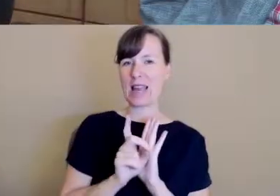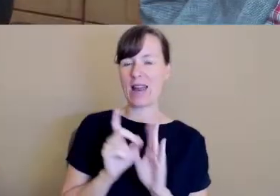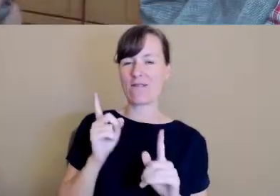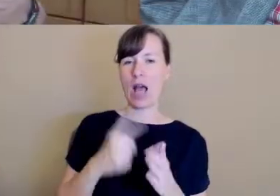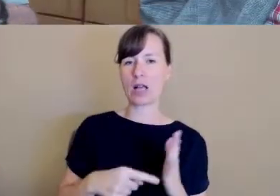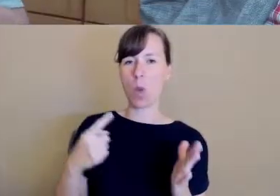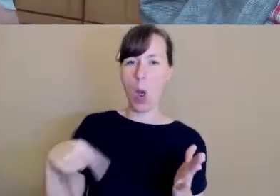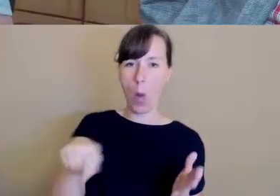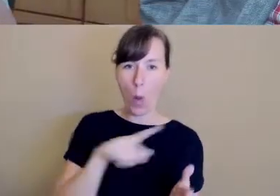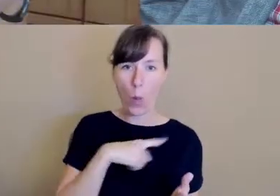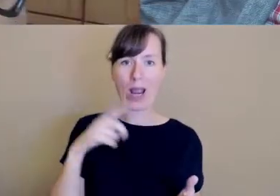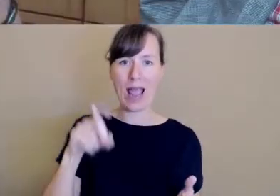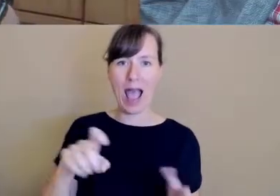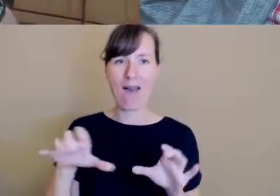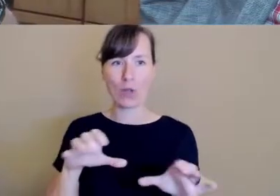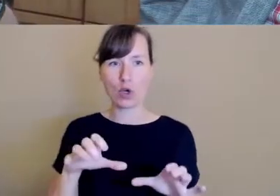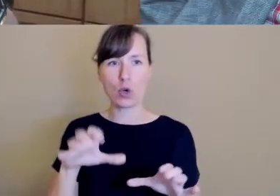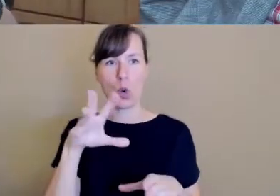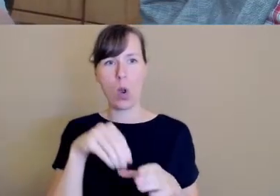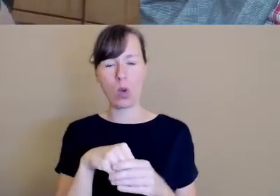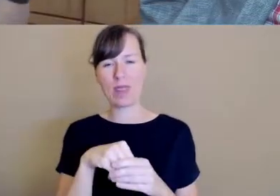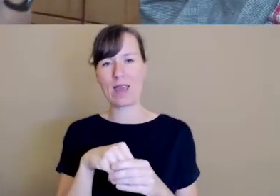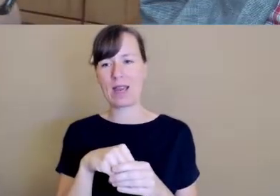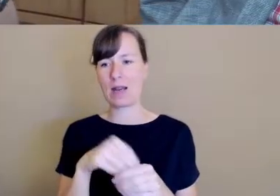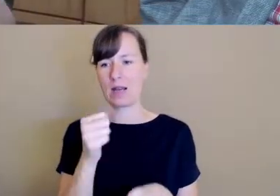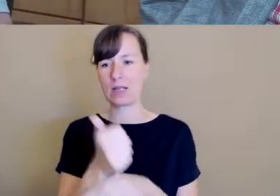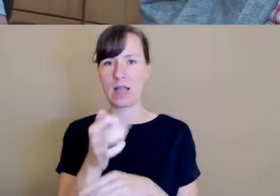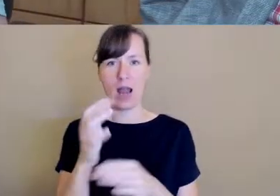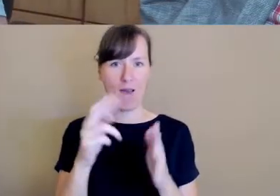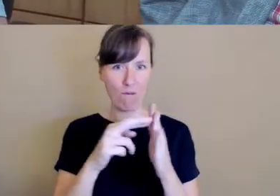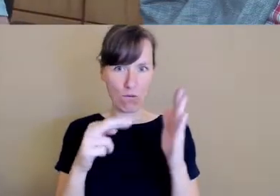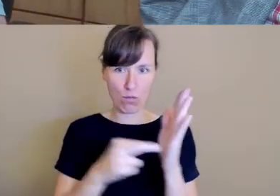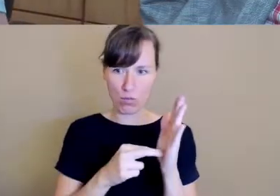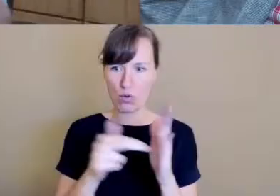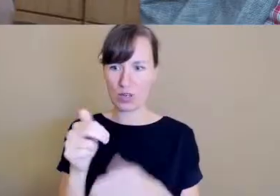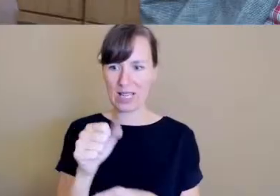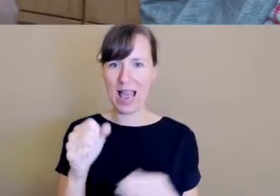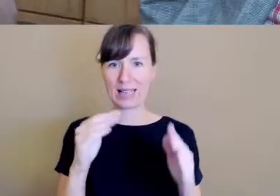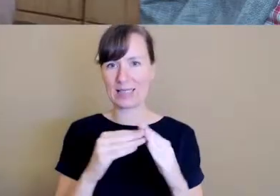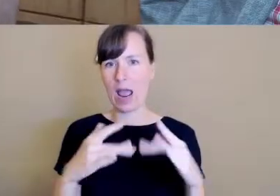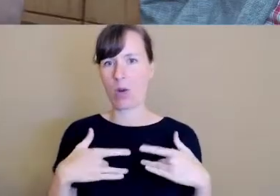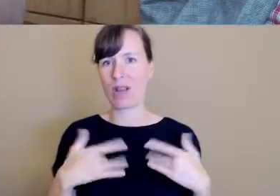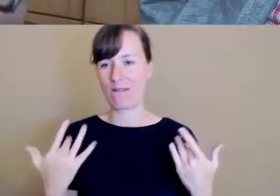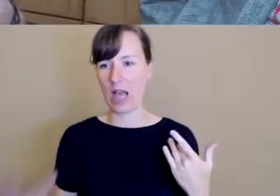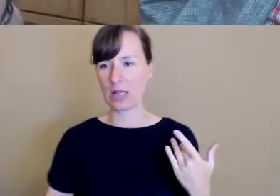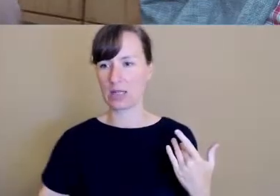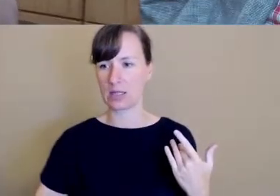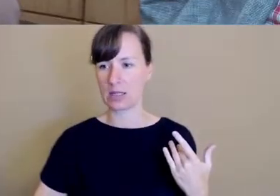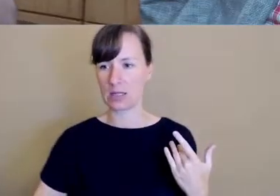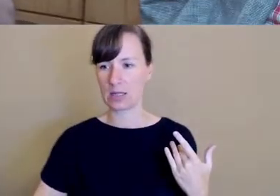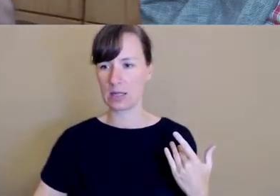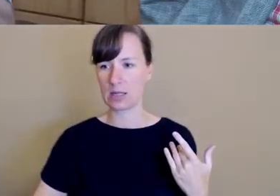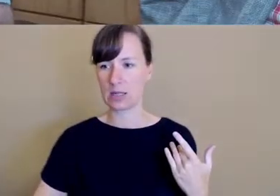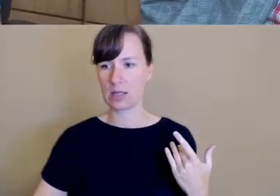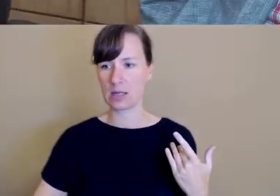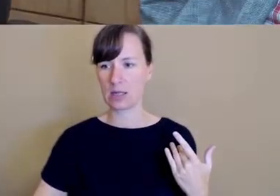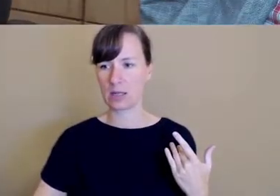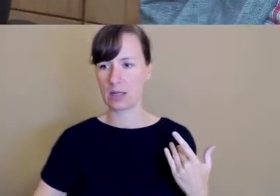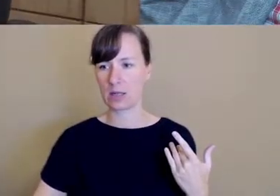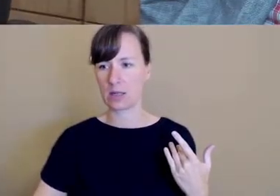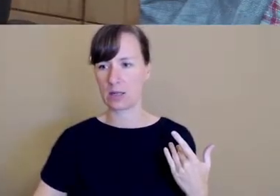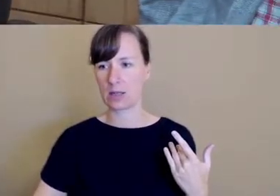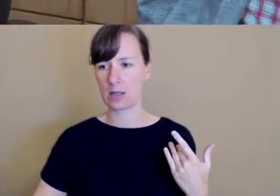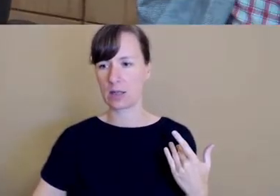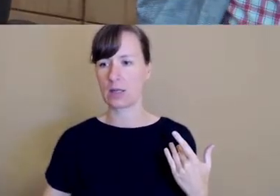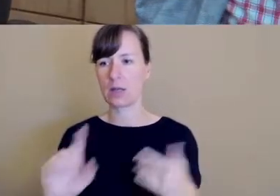do within a set of restrictions as town events. We can only spend a certain amount of money. We